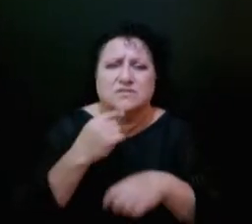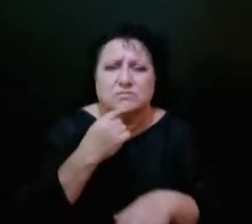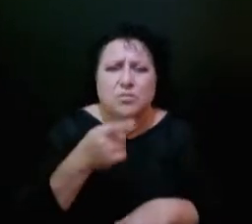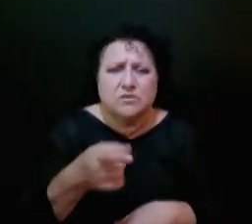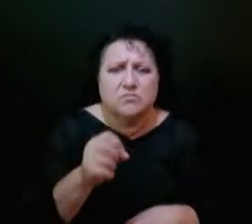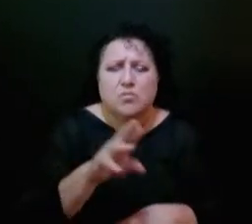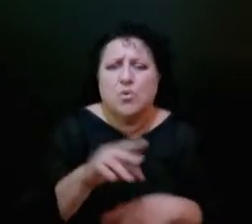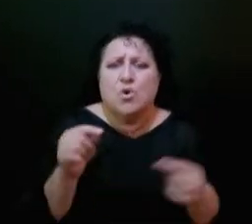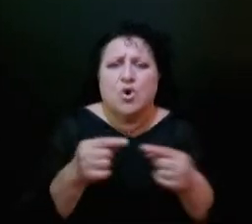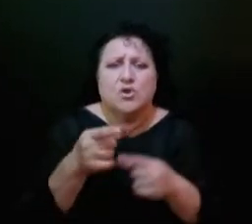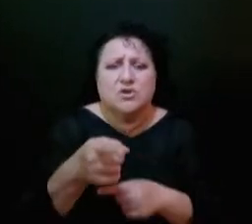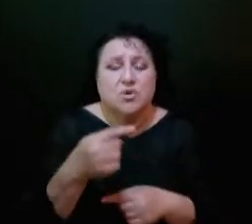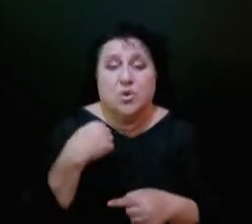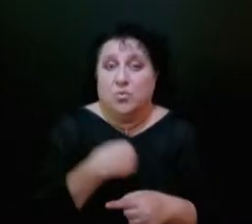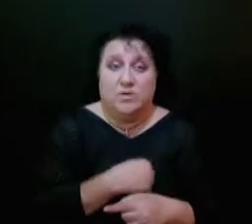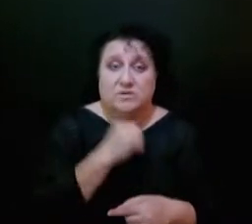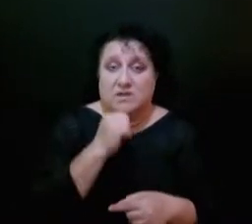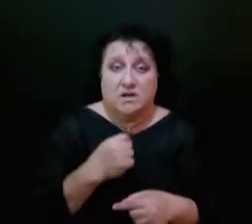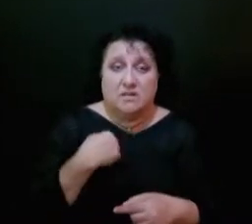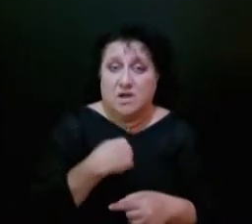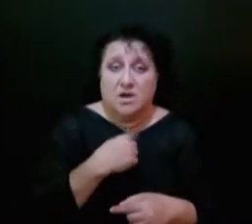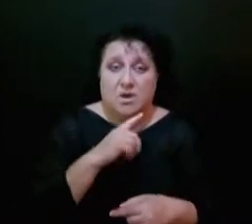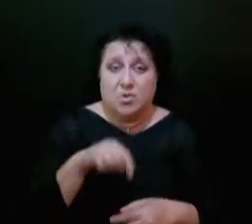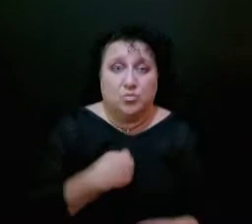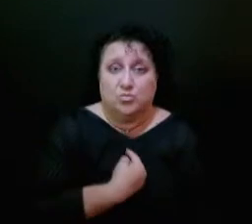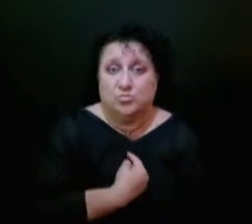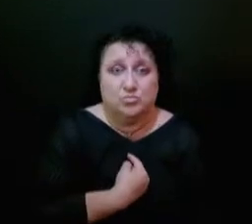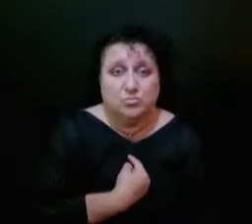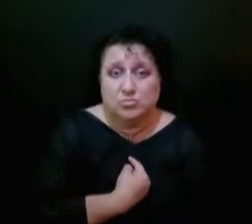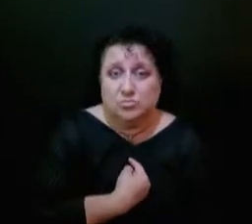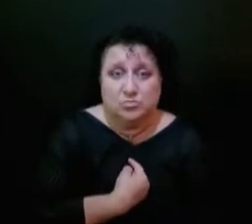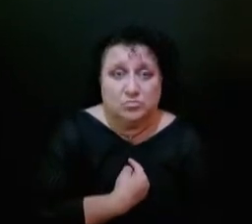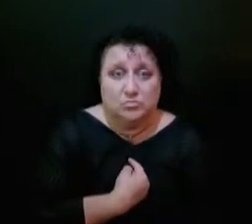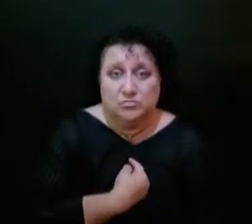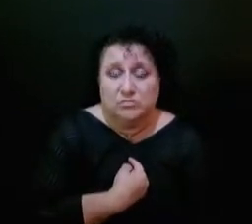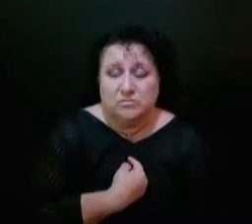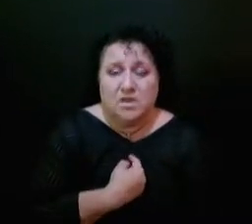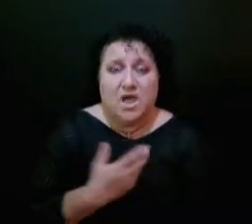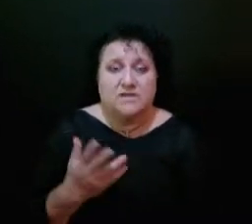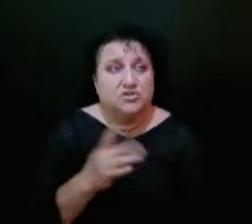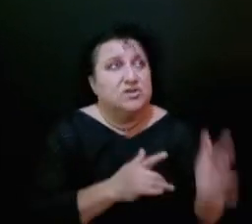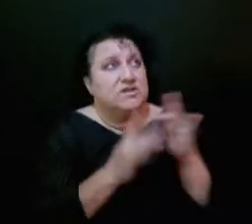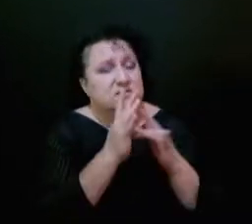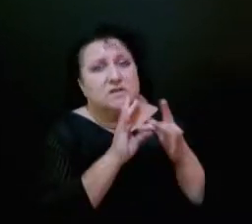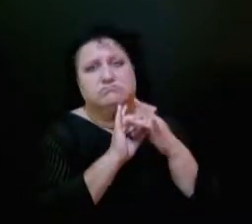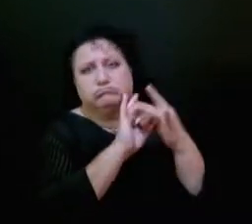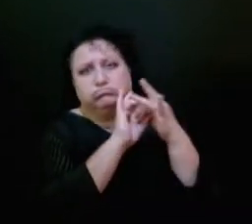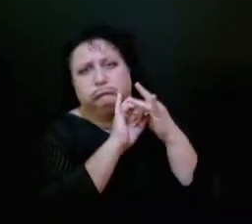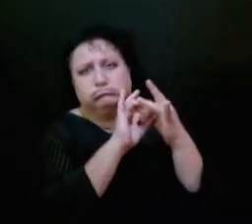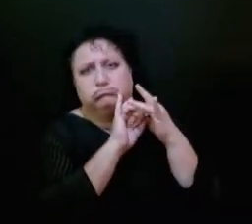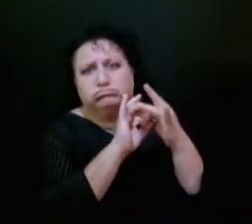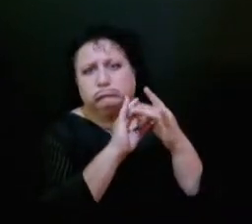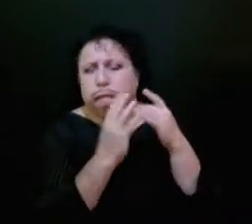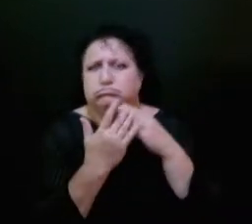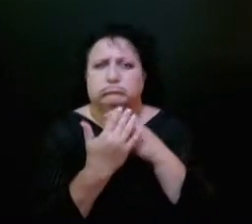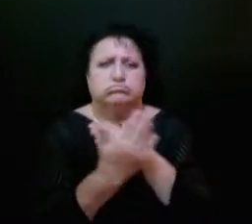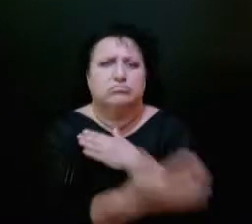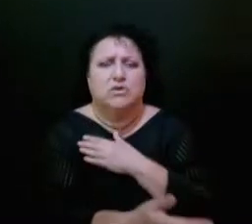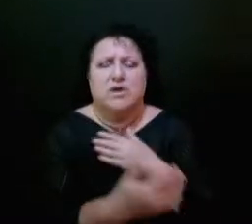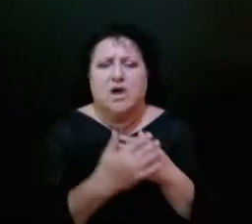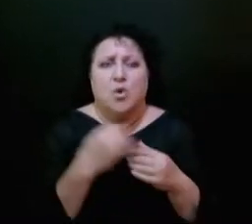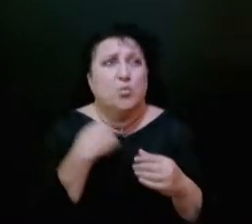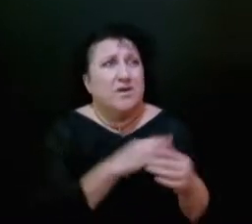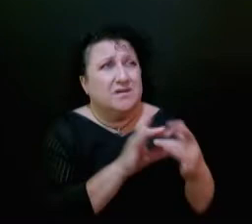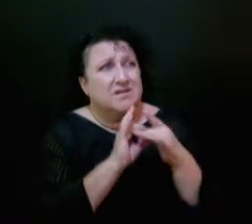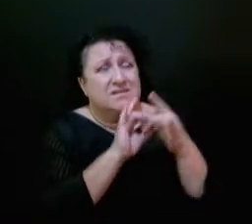not alone. And the other good news is that we are never without Jesus. We are connected to Christ. He is the head, and where the